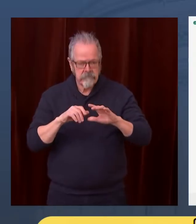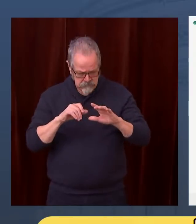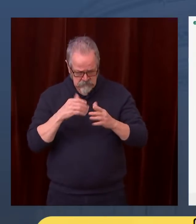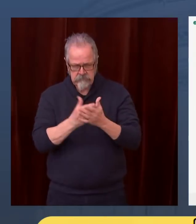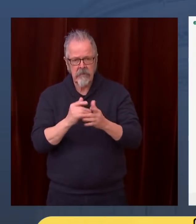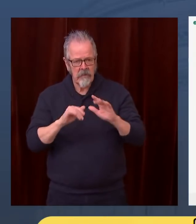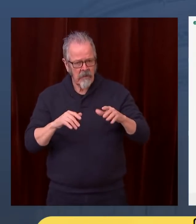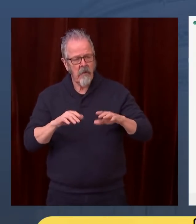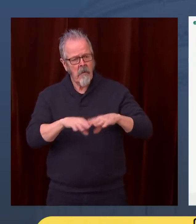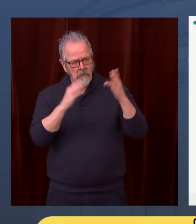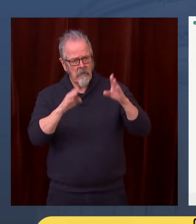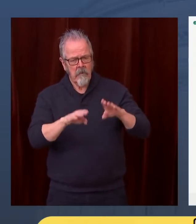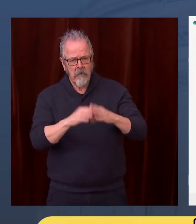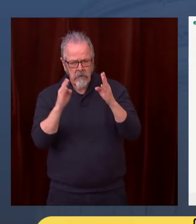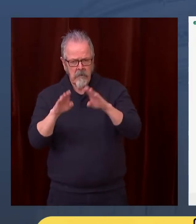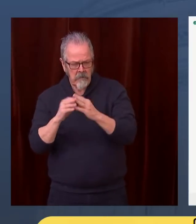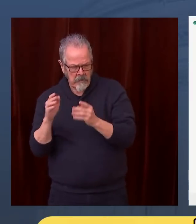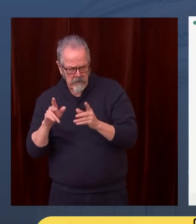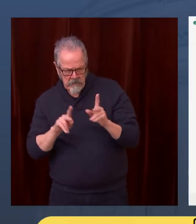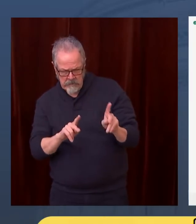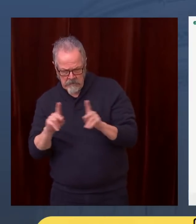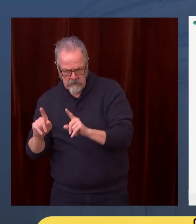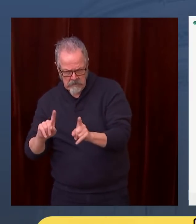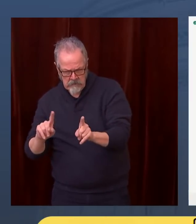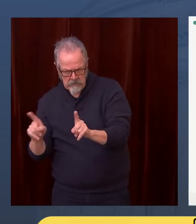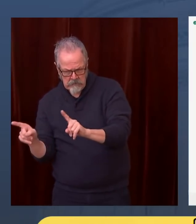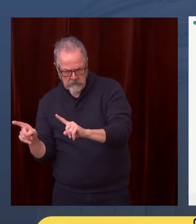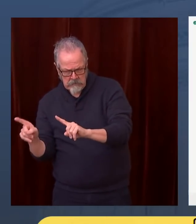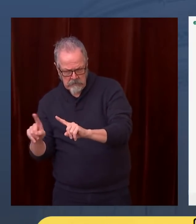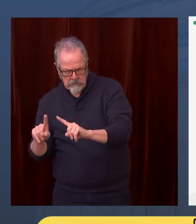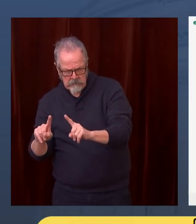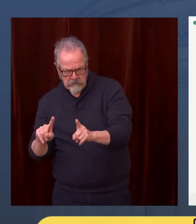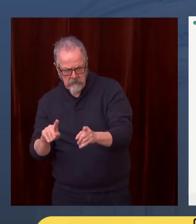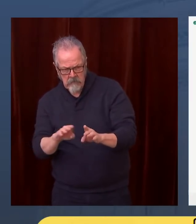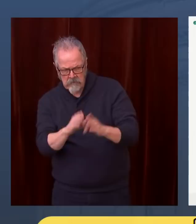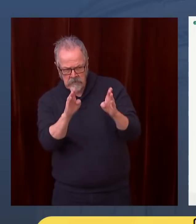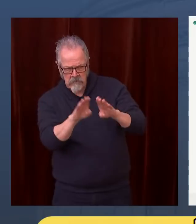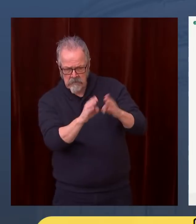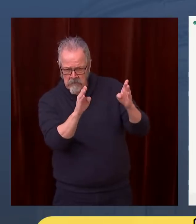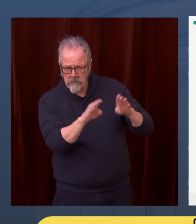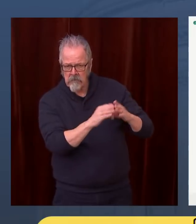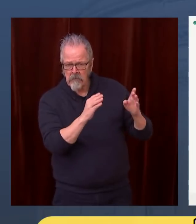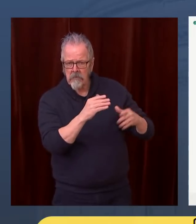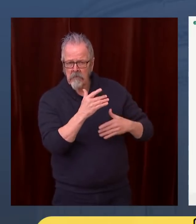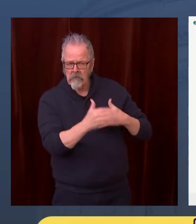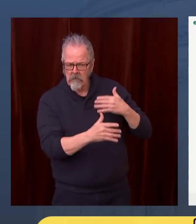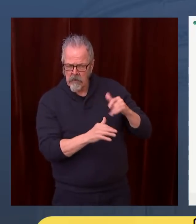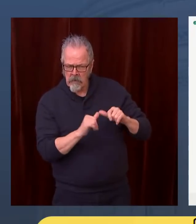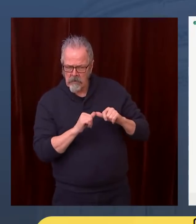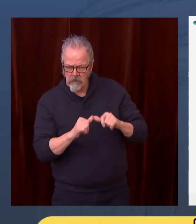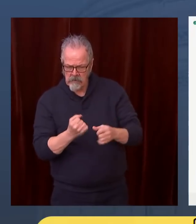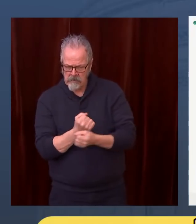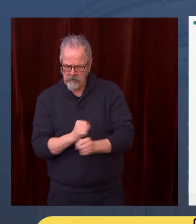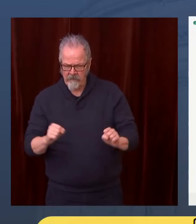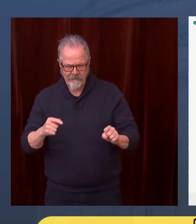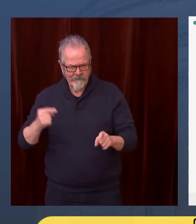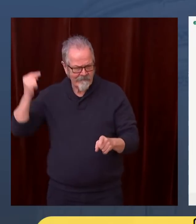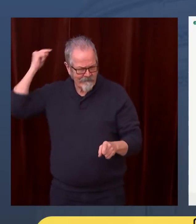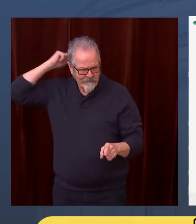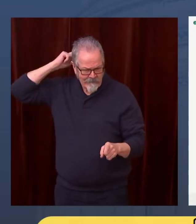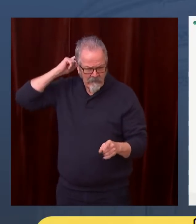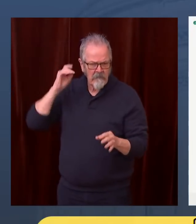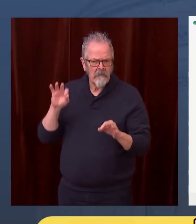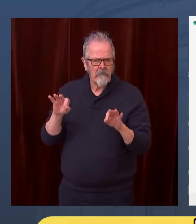what Washingtonians expected while we kept everyone safe. And this is a big moment. This, as you heard, doesn't mean we are at the